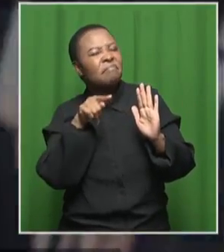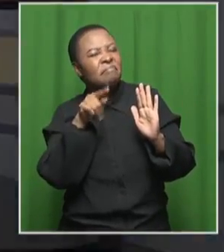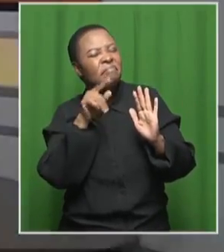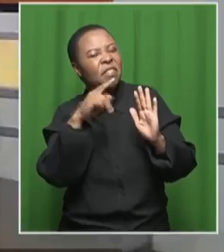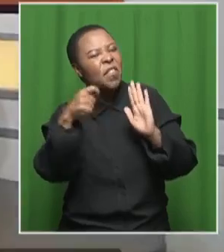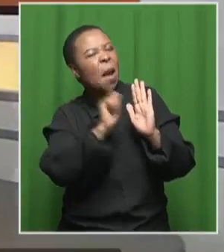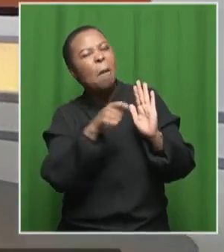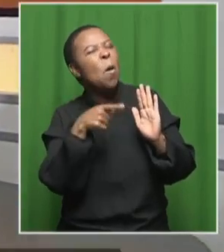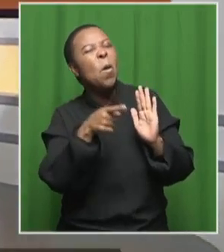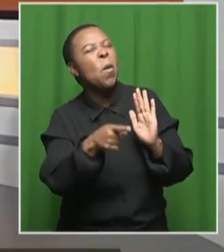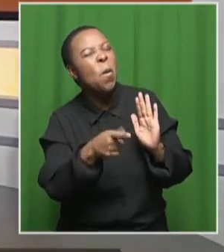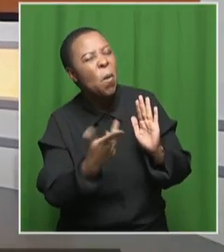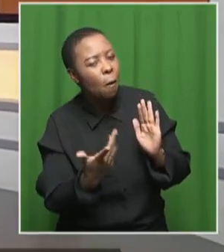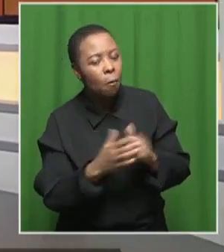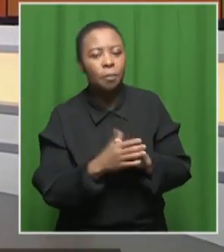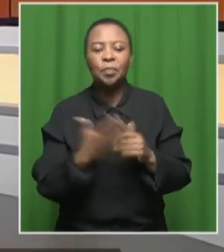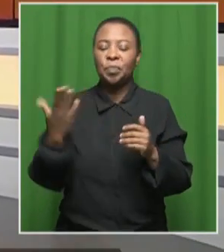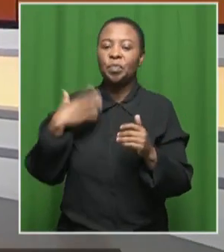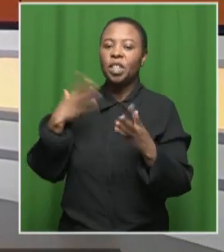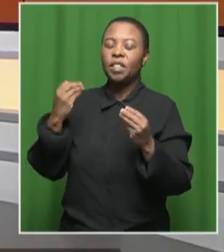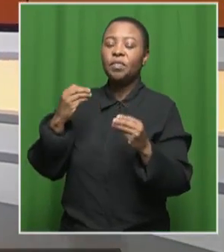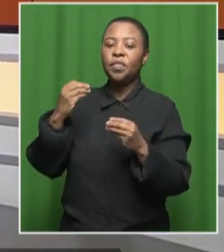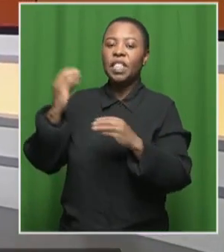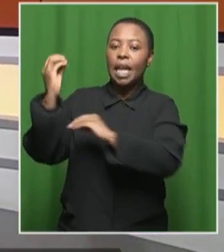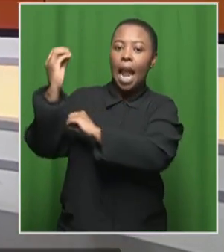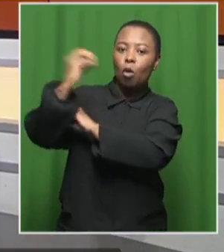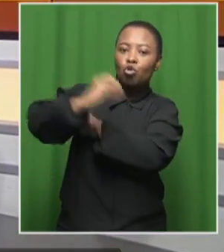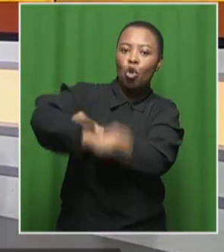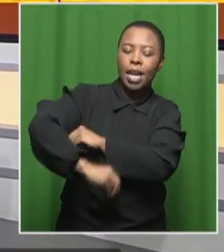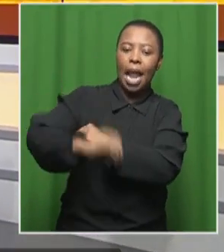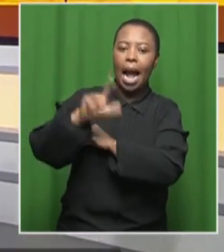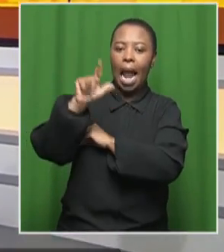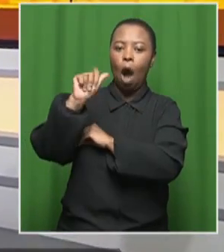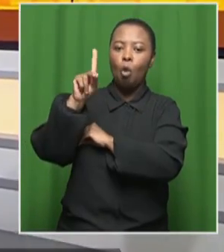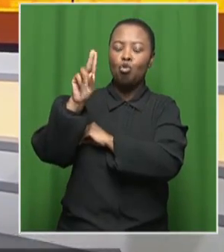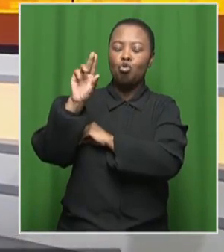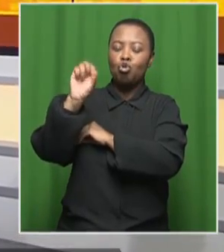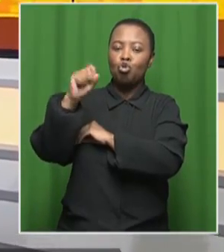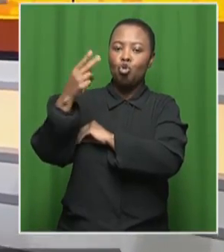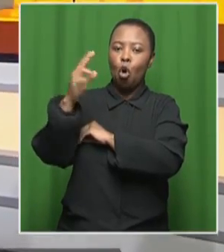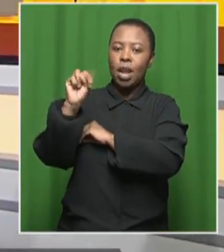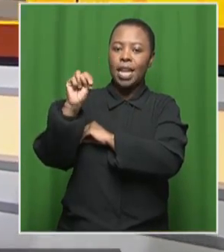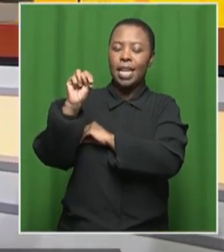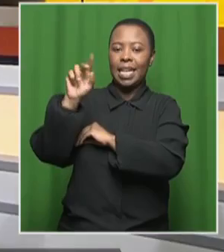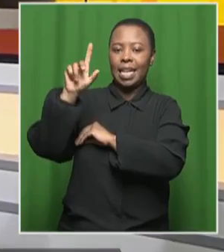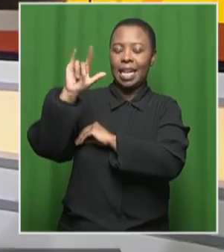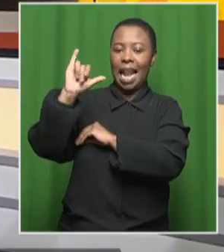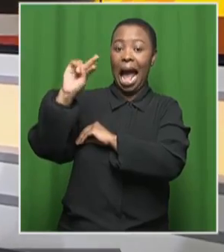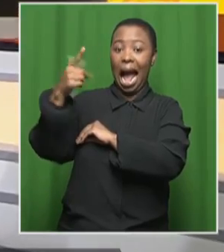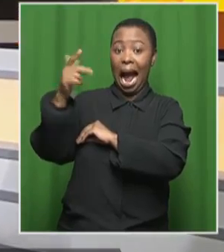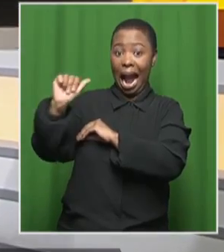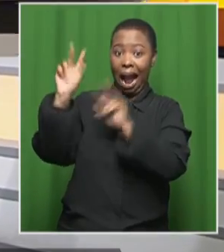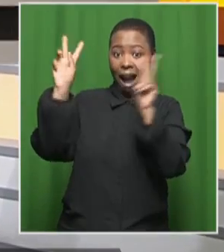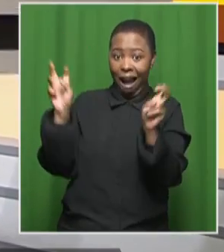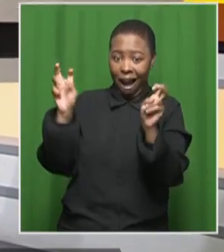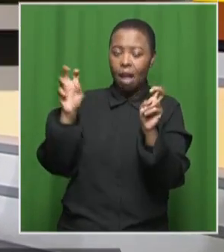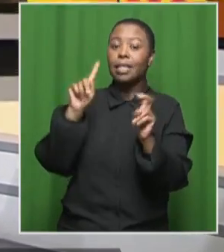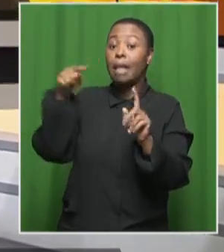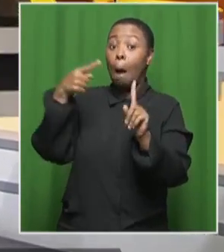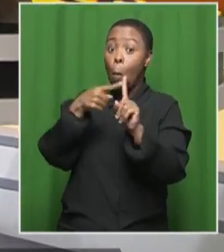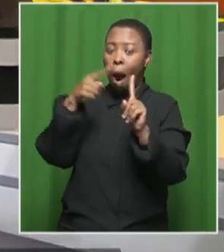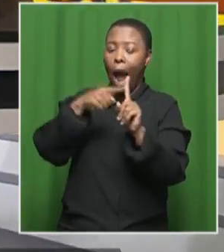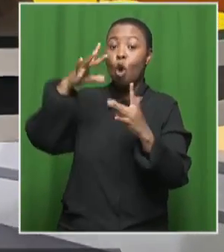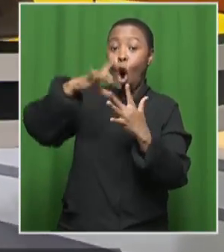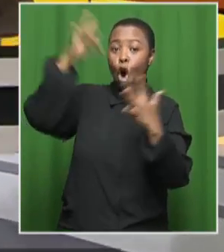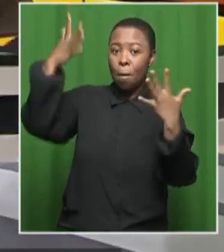so we've got Lakuchonilanga, which is a film by somebody who was nominated and actually